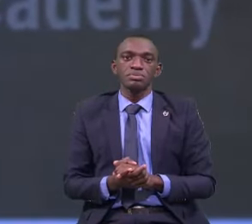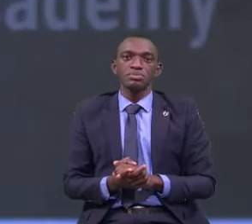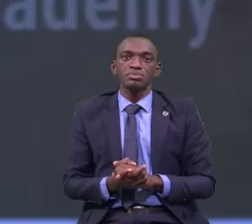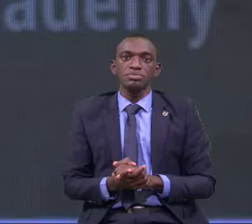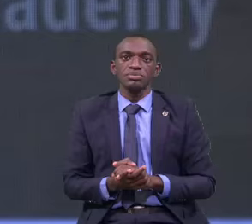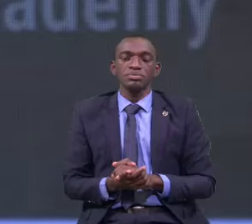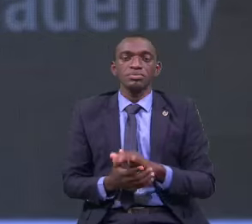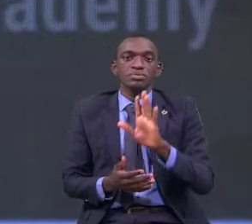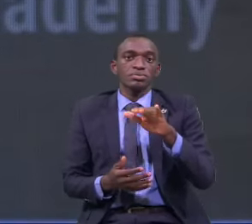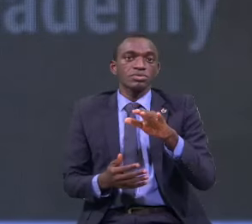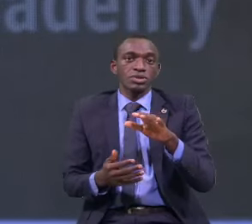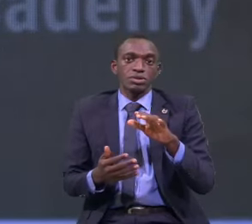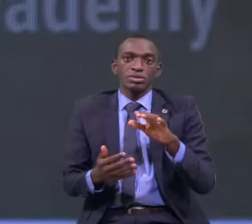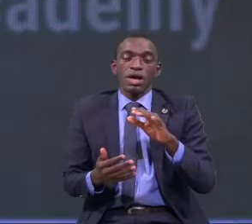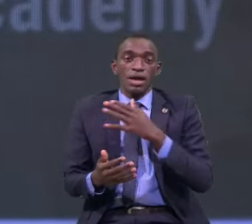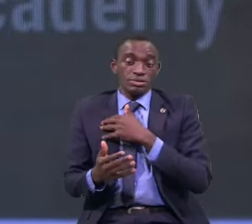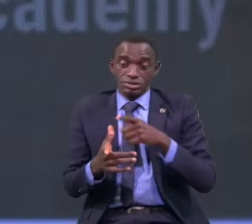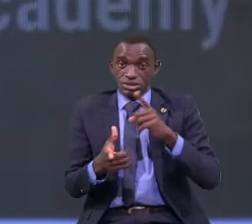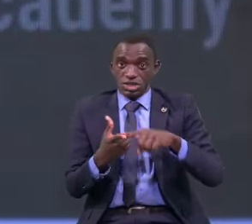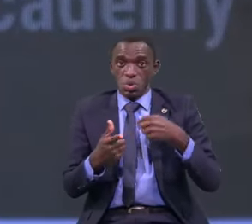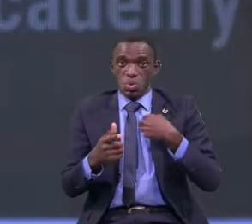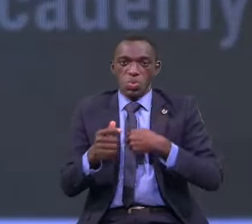And then we can enter into this grace